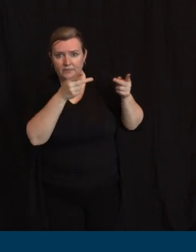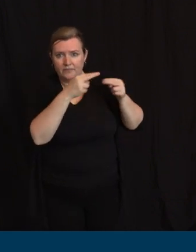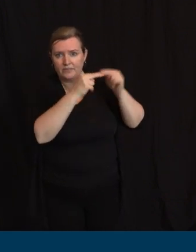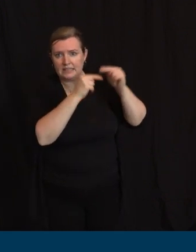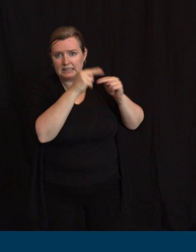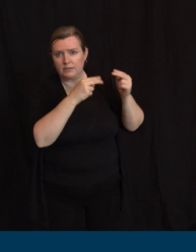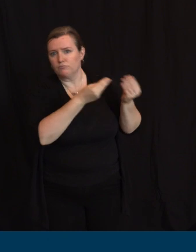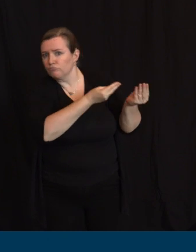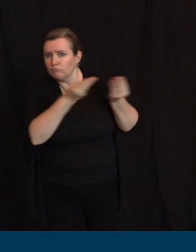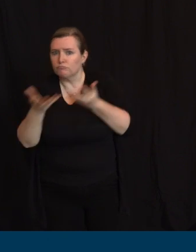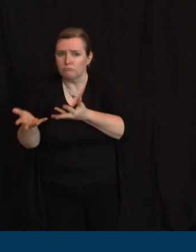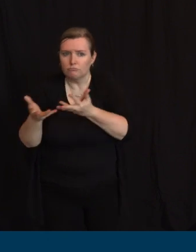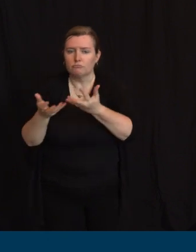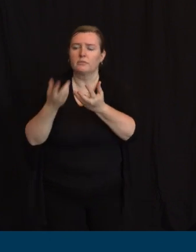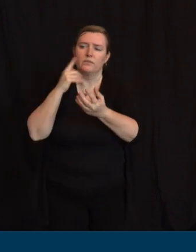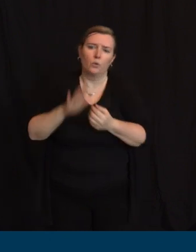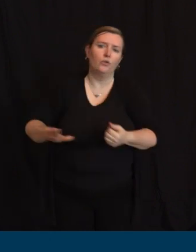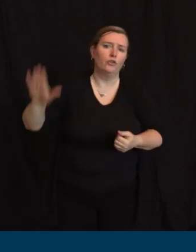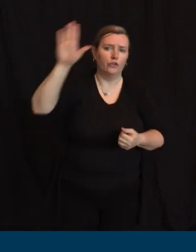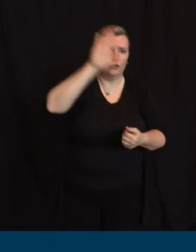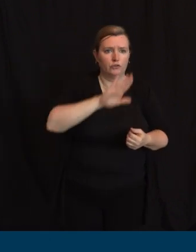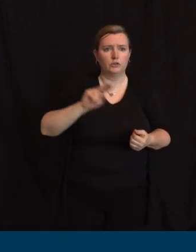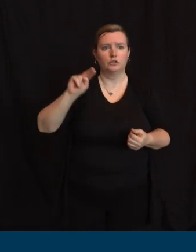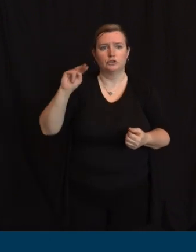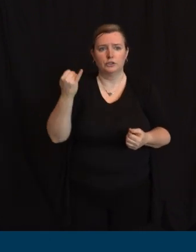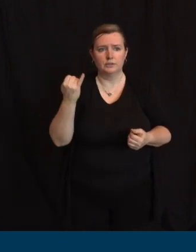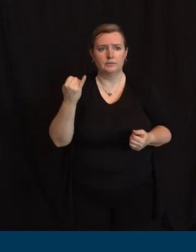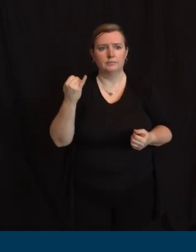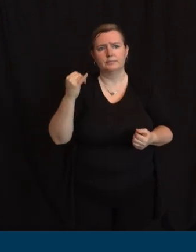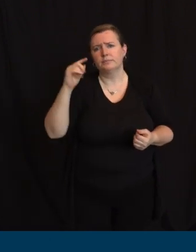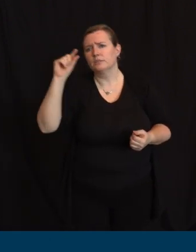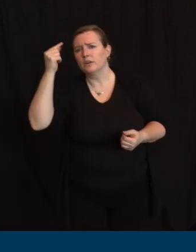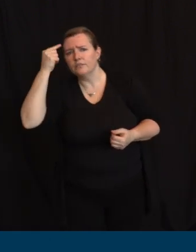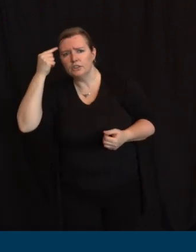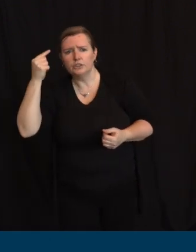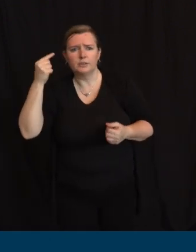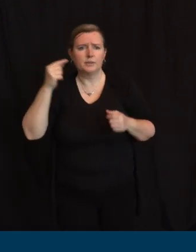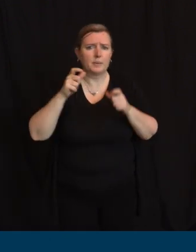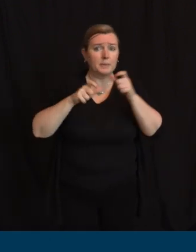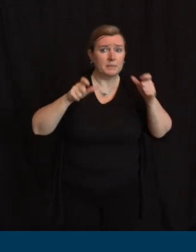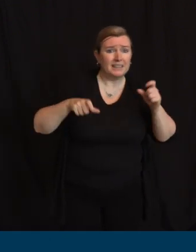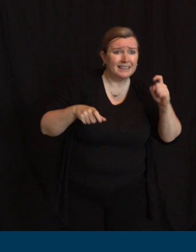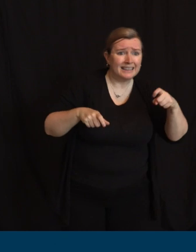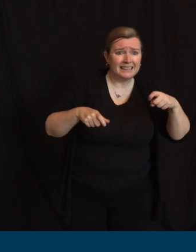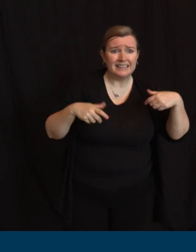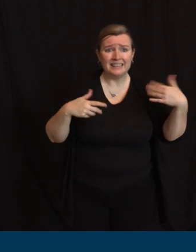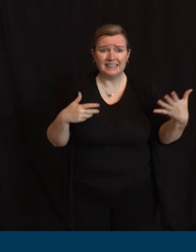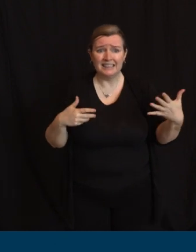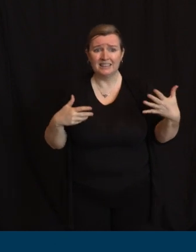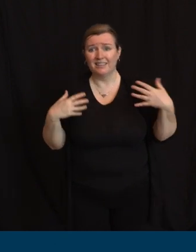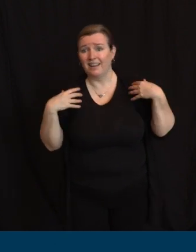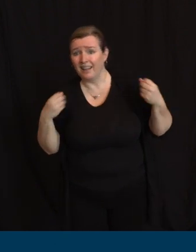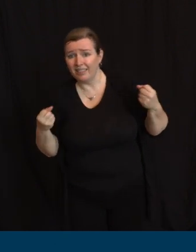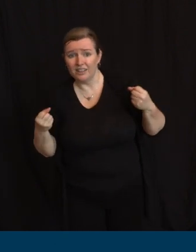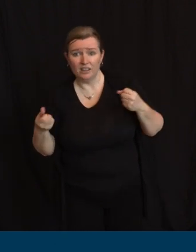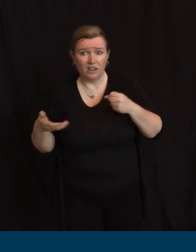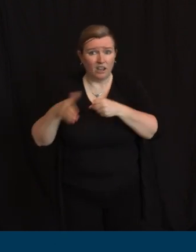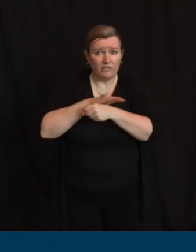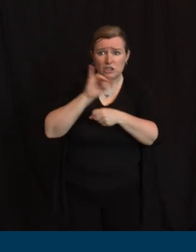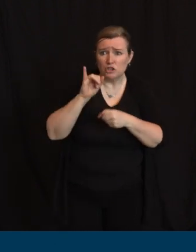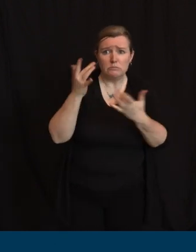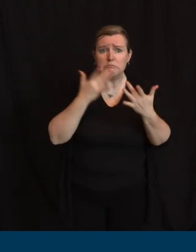government to connect residents to coverage. Folks in need of health coverage should visit